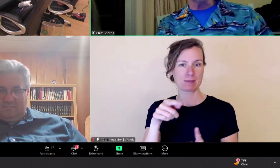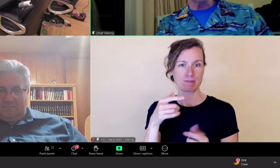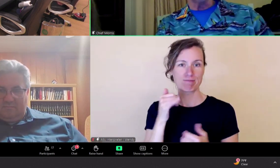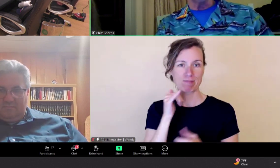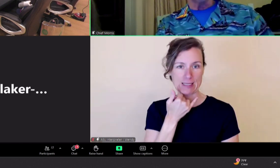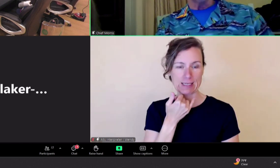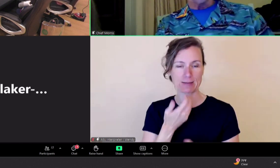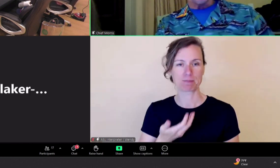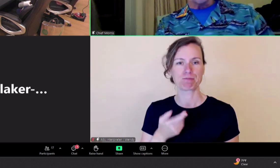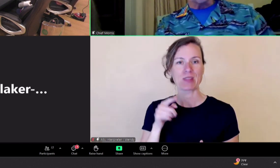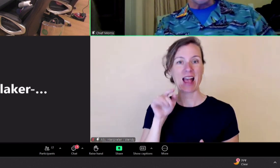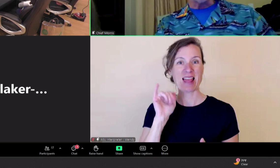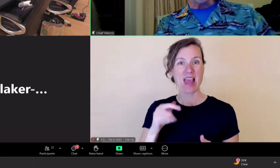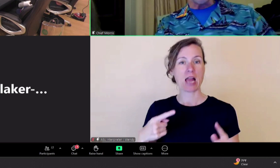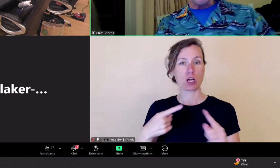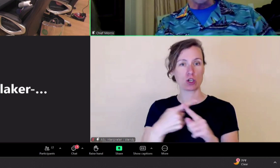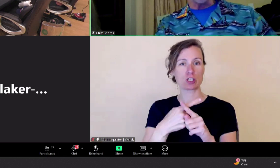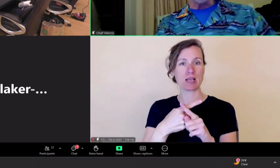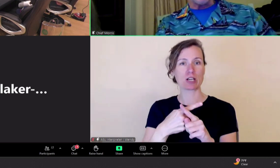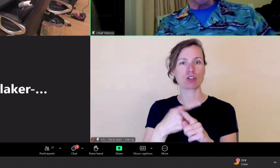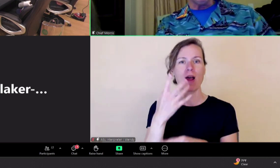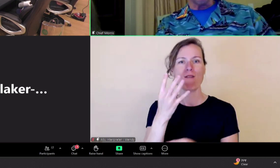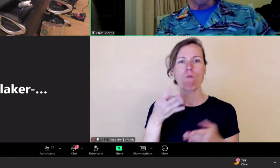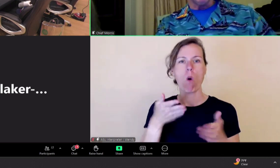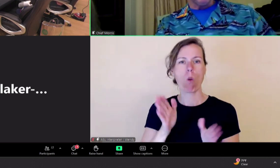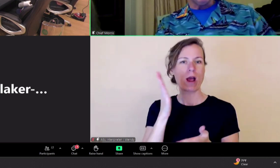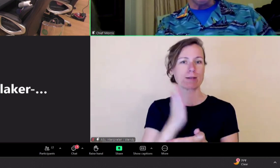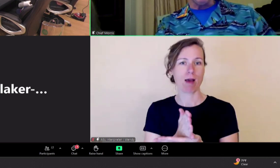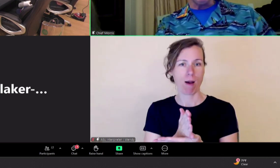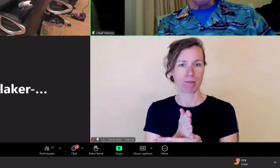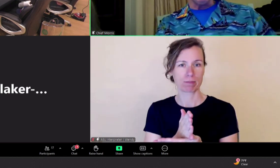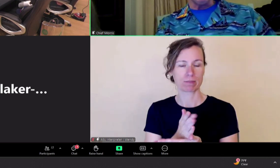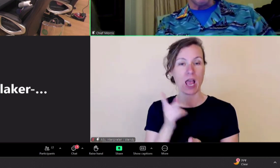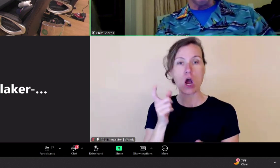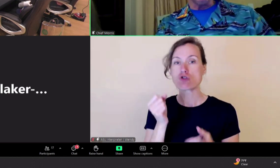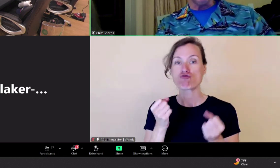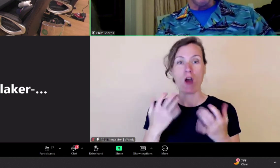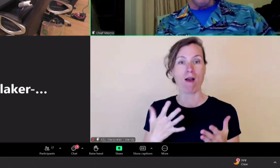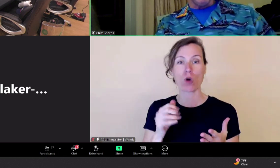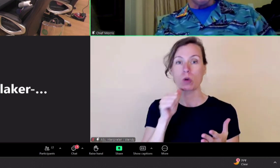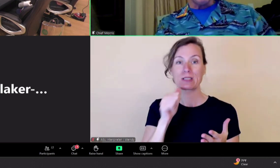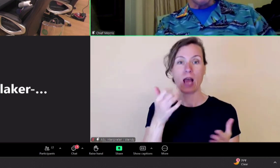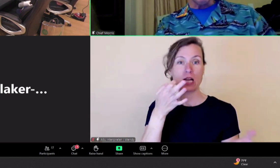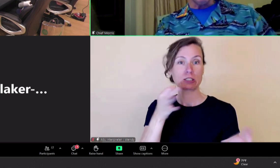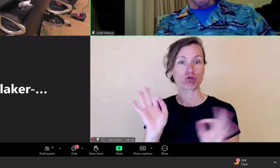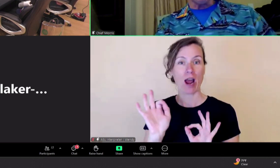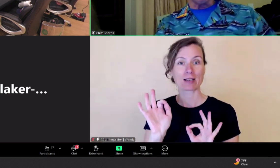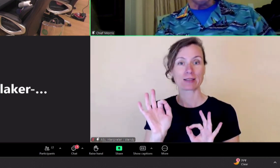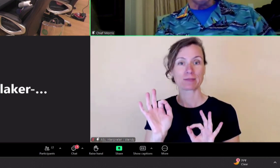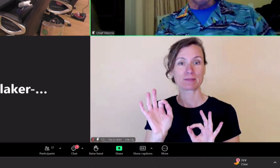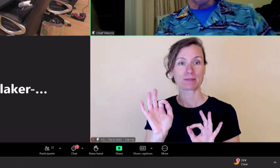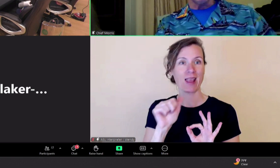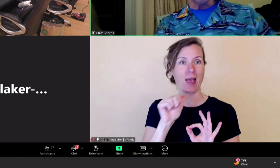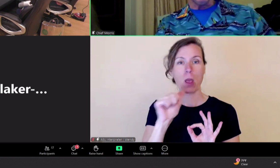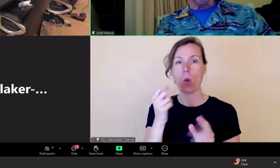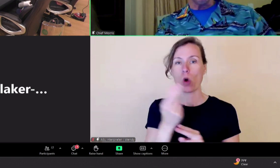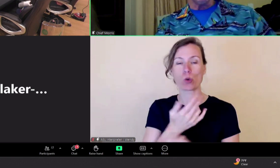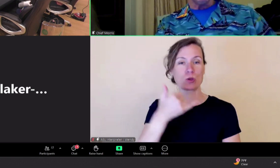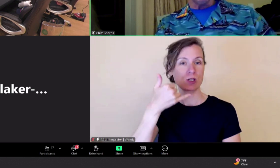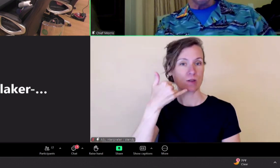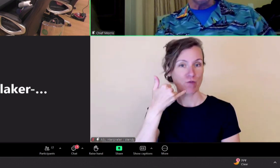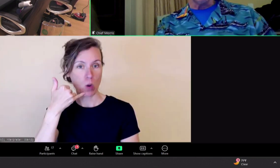stop. The driver was not distracted. They were not using a phone. They made a left from